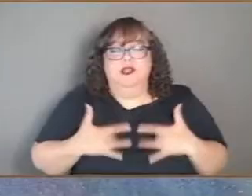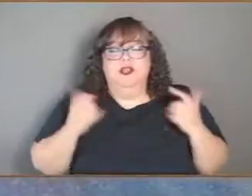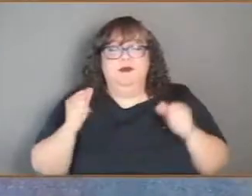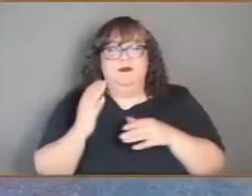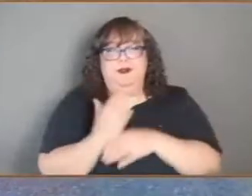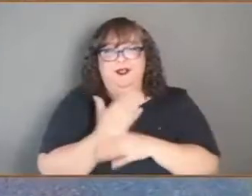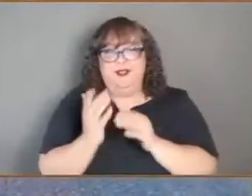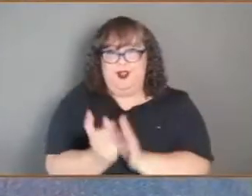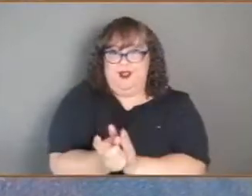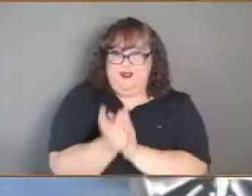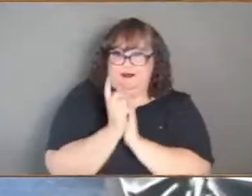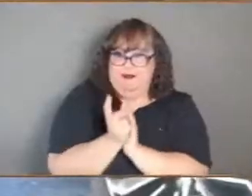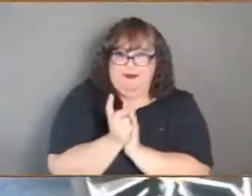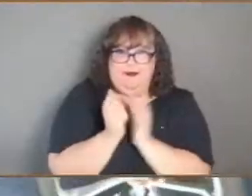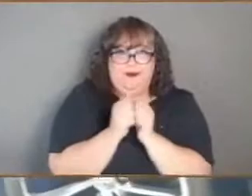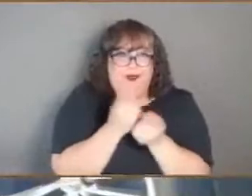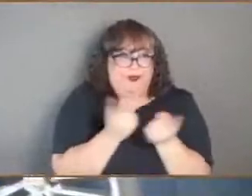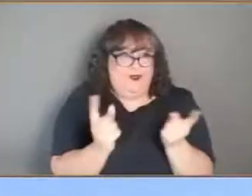ride.